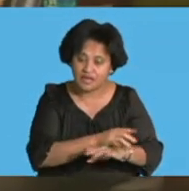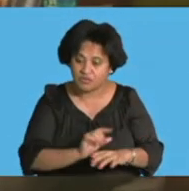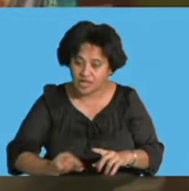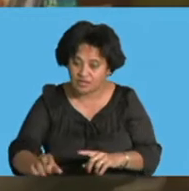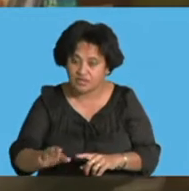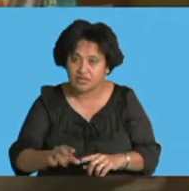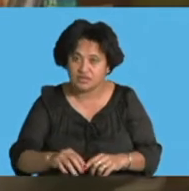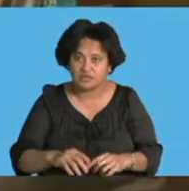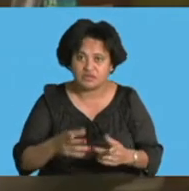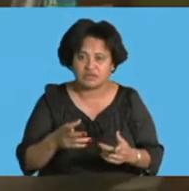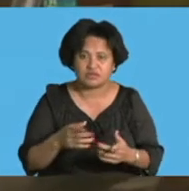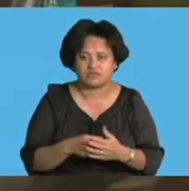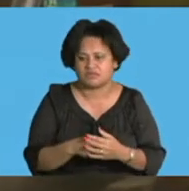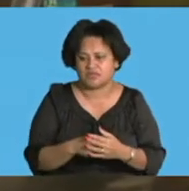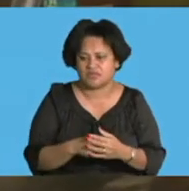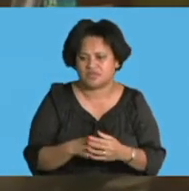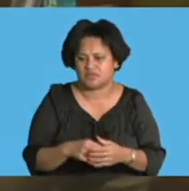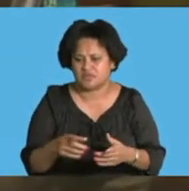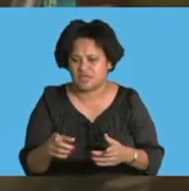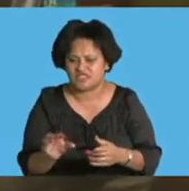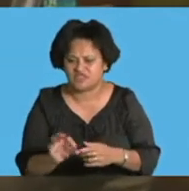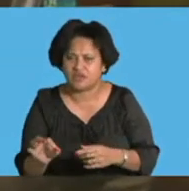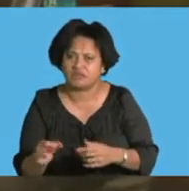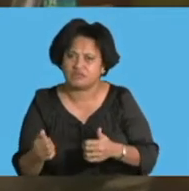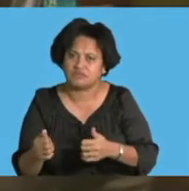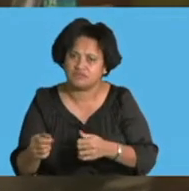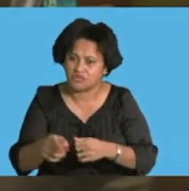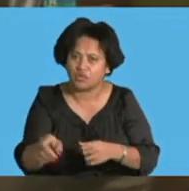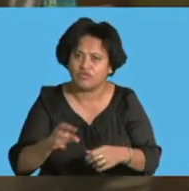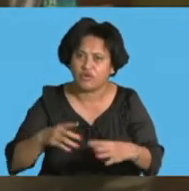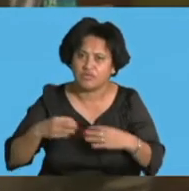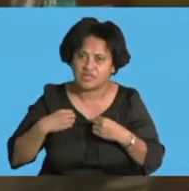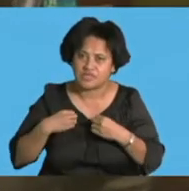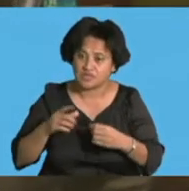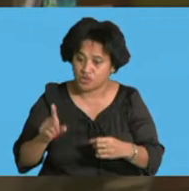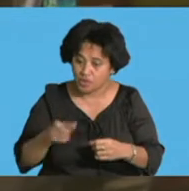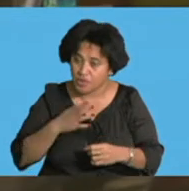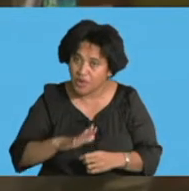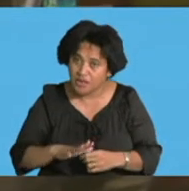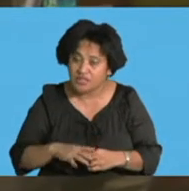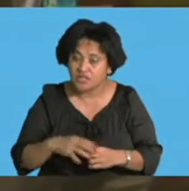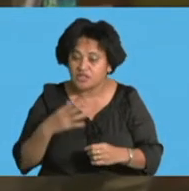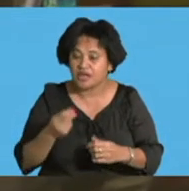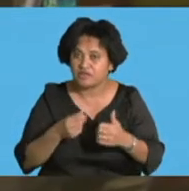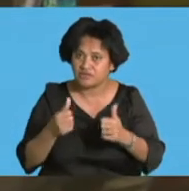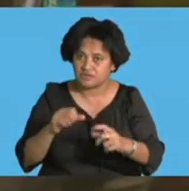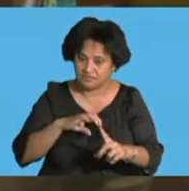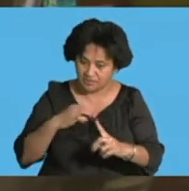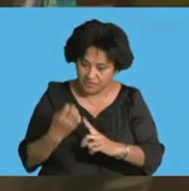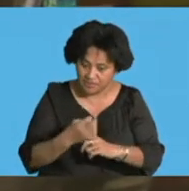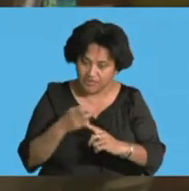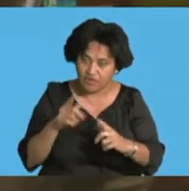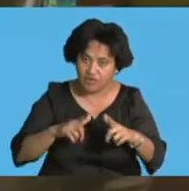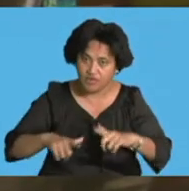considered uneconomical. To enable a competitive environment of our local vessel operating